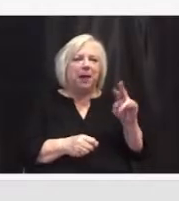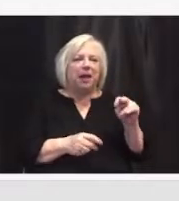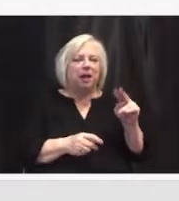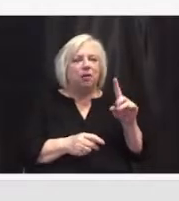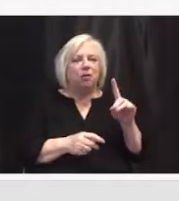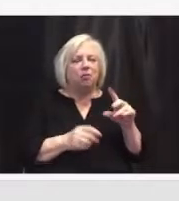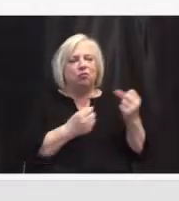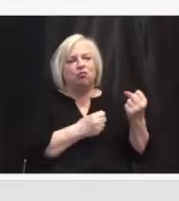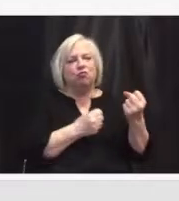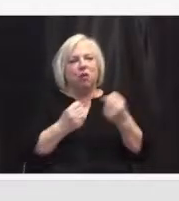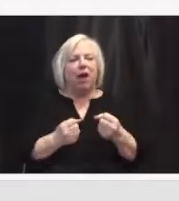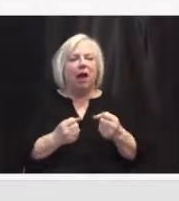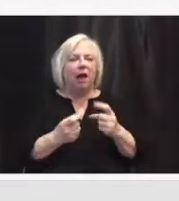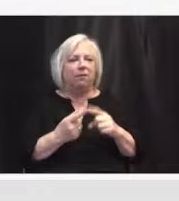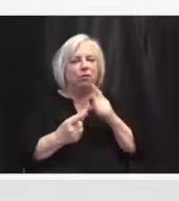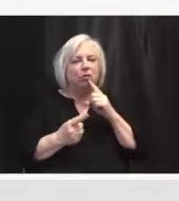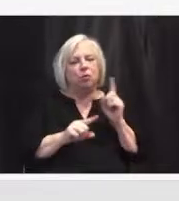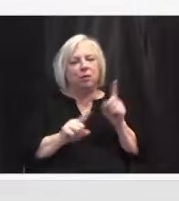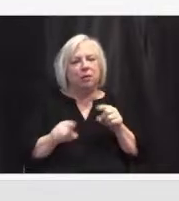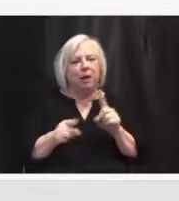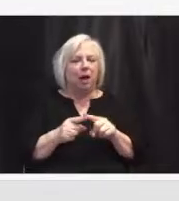address concerns as they come up.